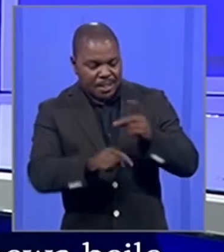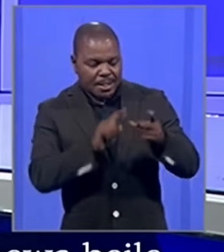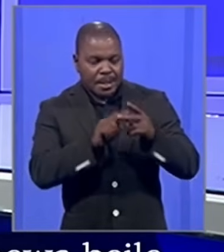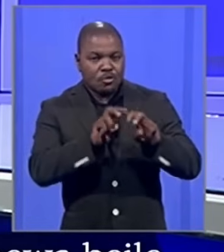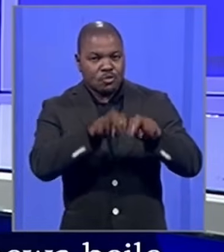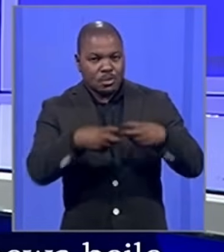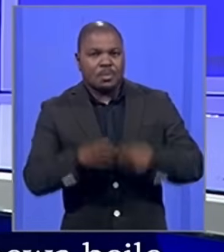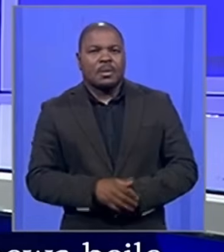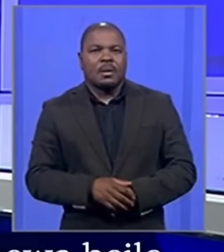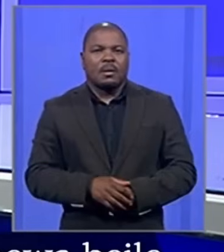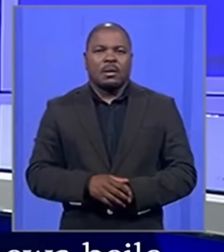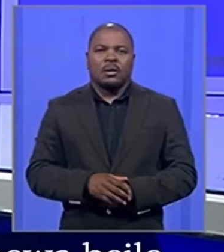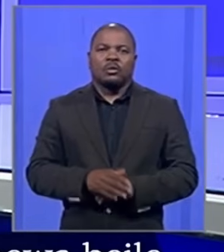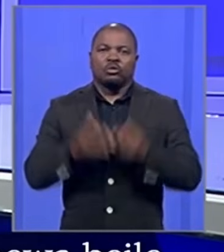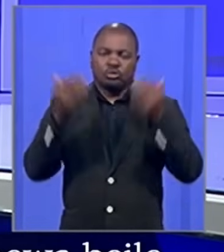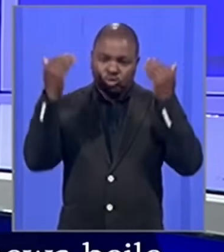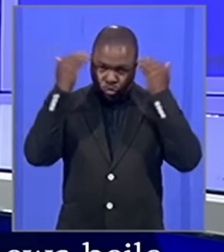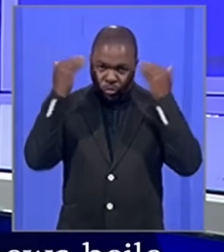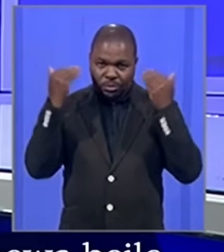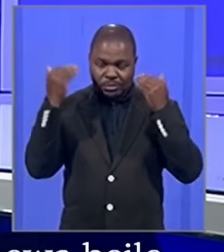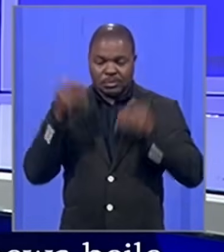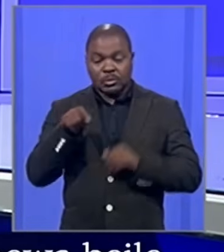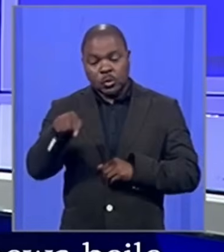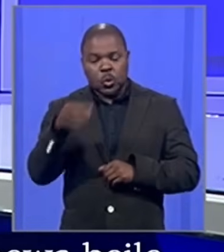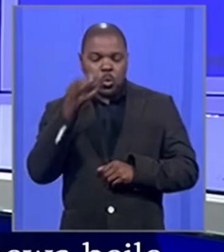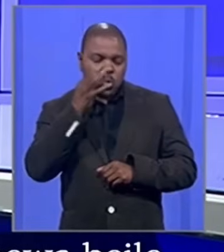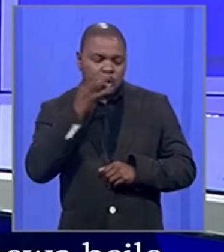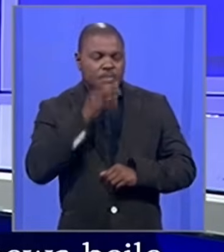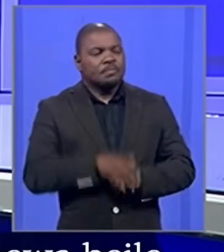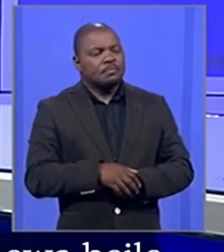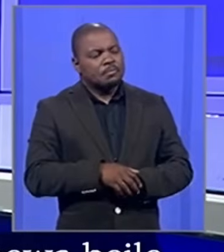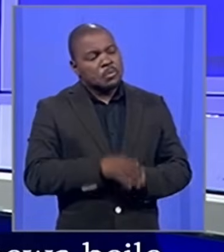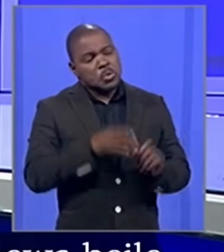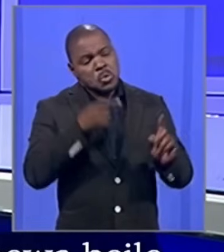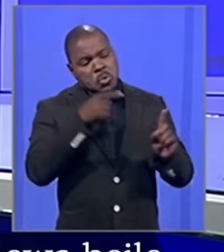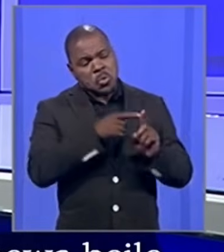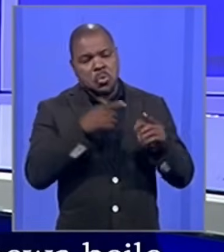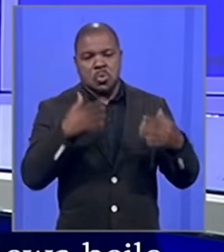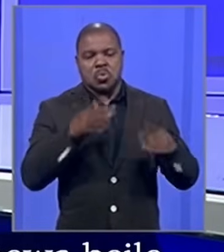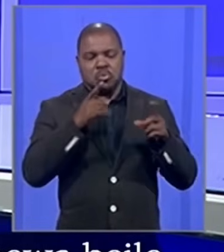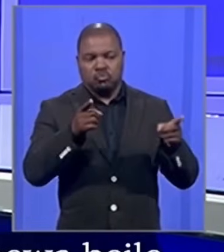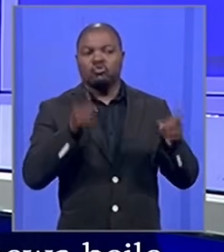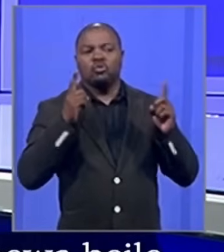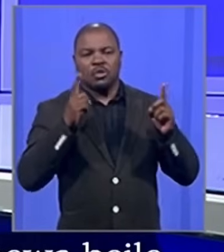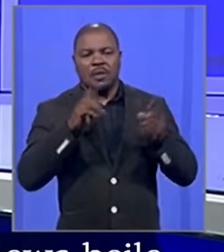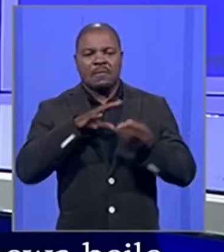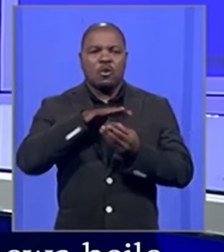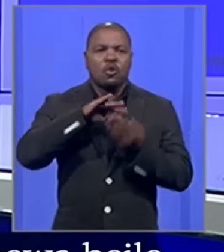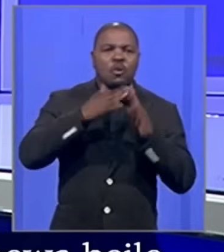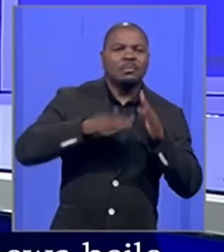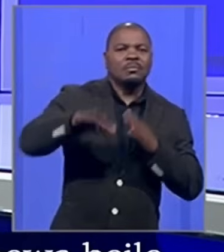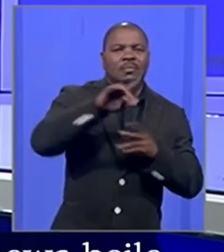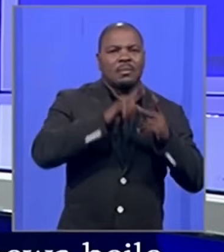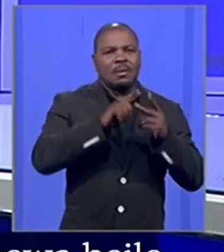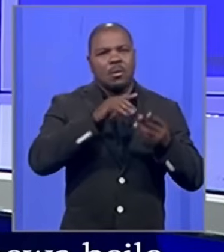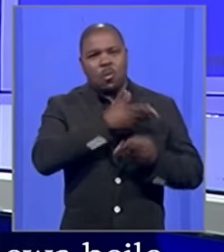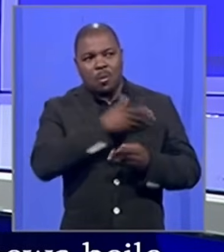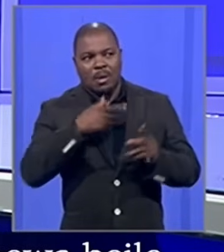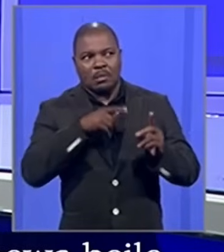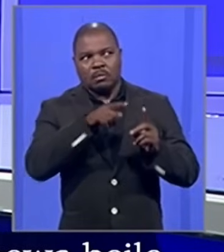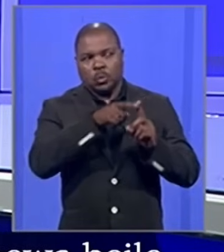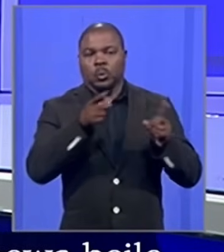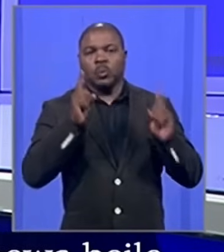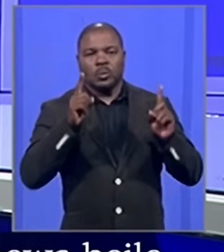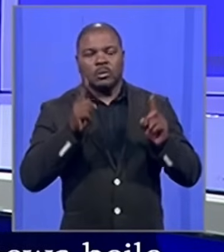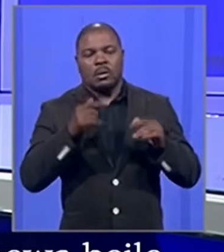petelelo. Magistrata mo kopong e ya beili a re Mahungela ke matshosetsi mo setšhabeng le basadi. Khetse